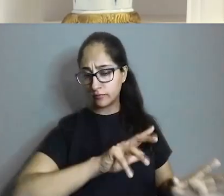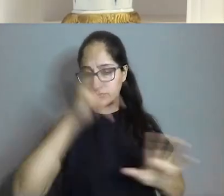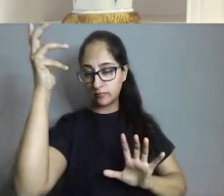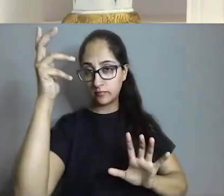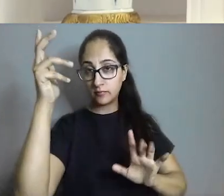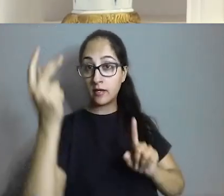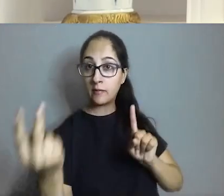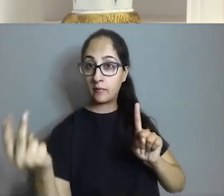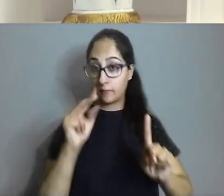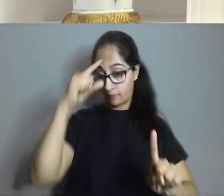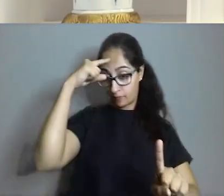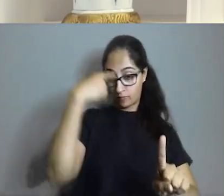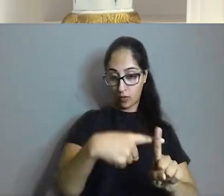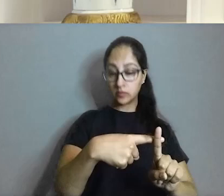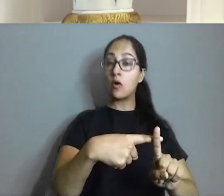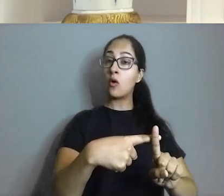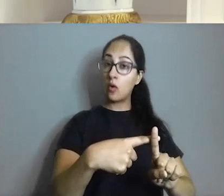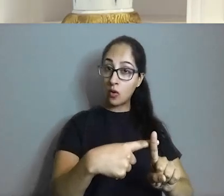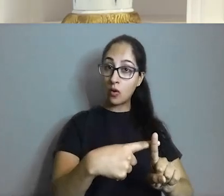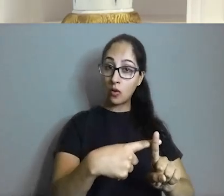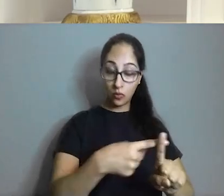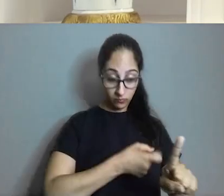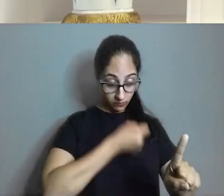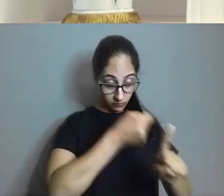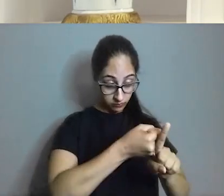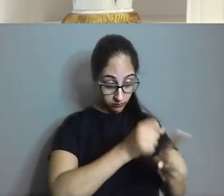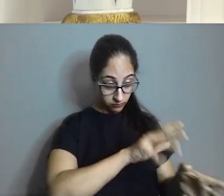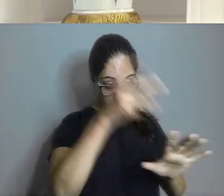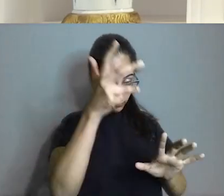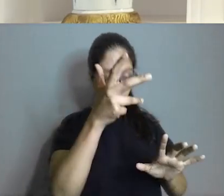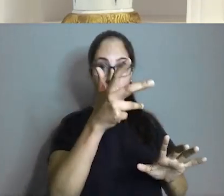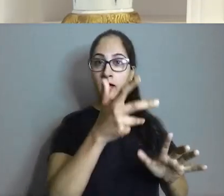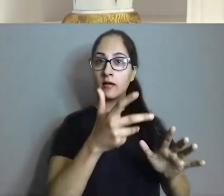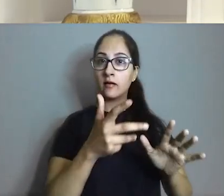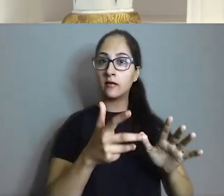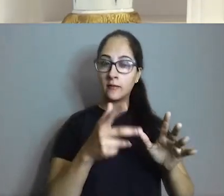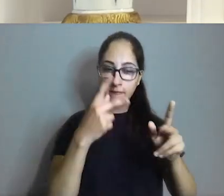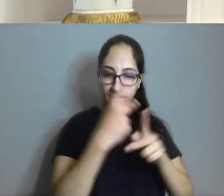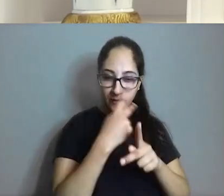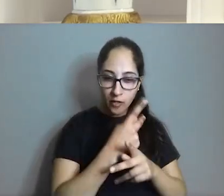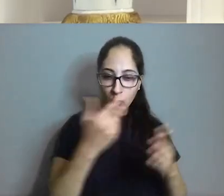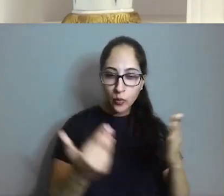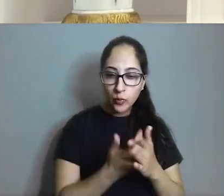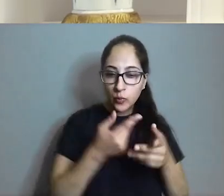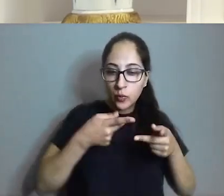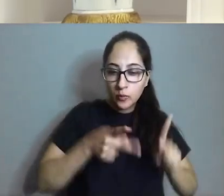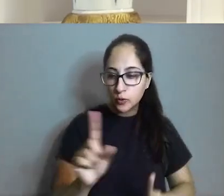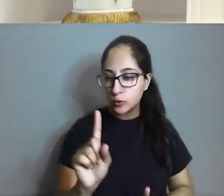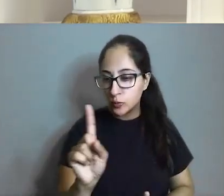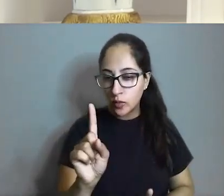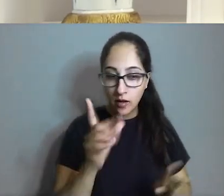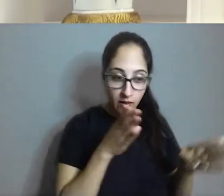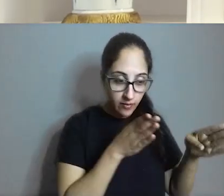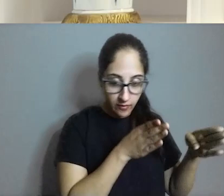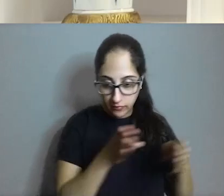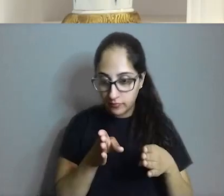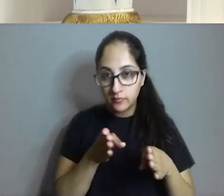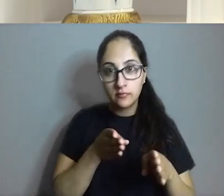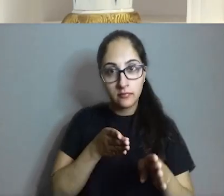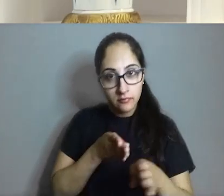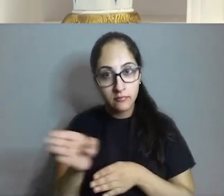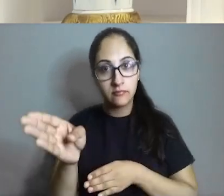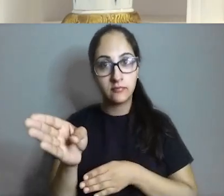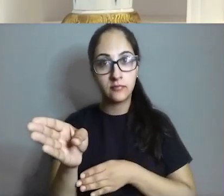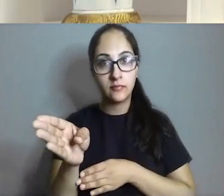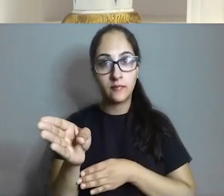great opportunity to pivot and spring forward. They will look to mentors for support and